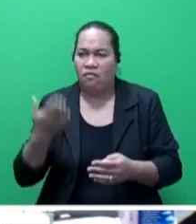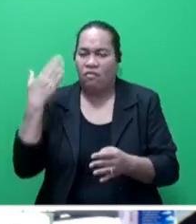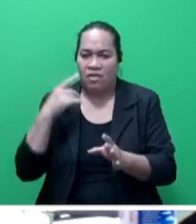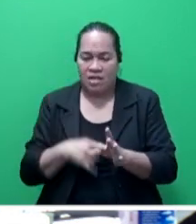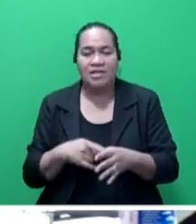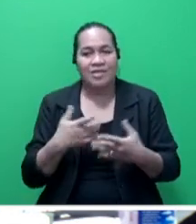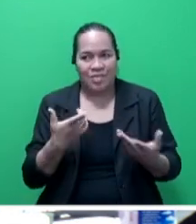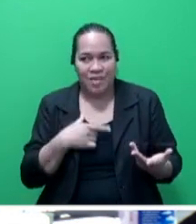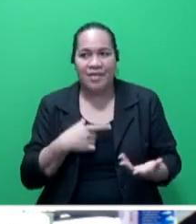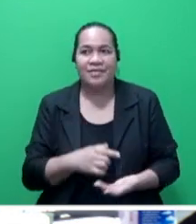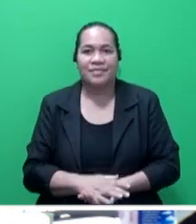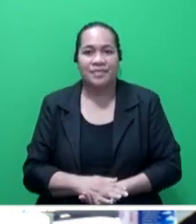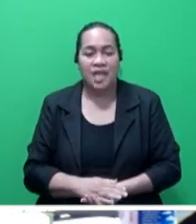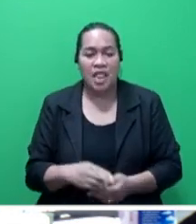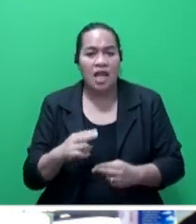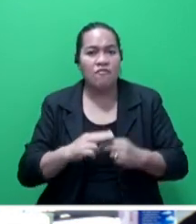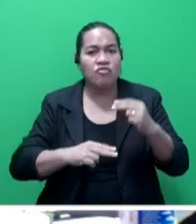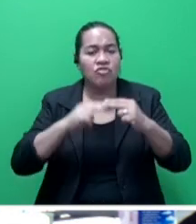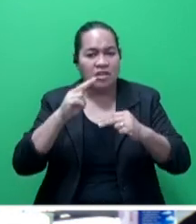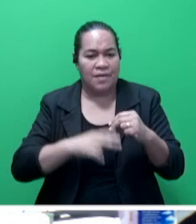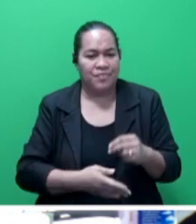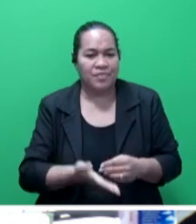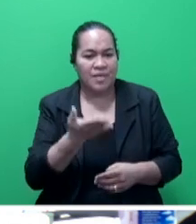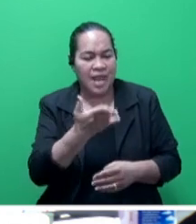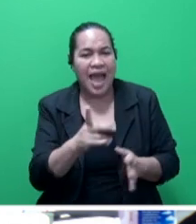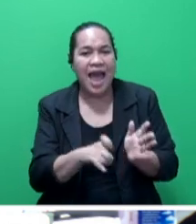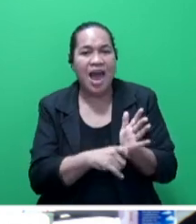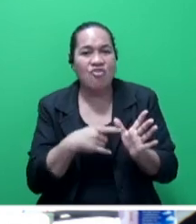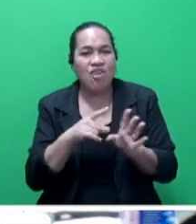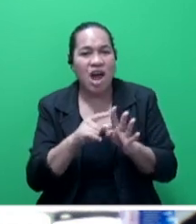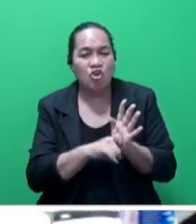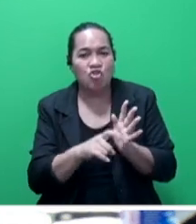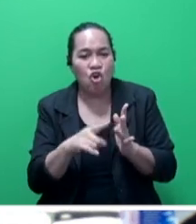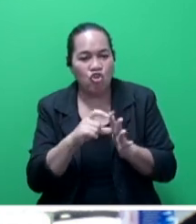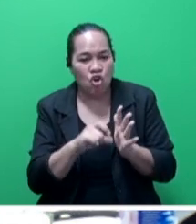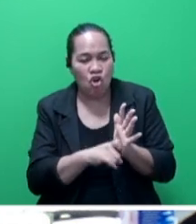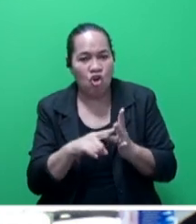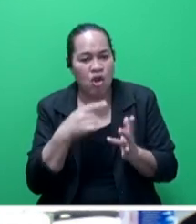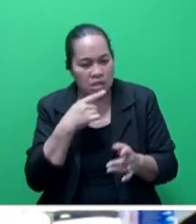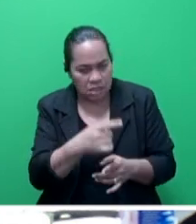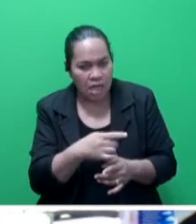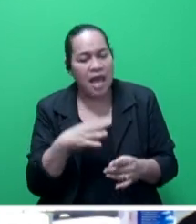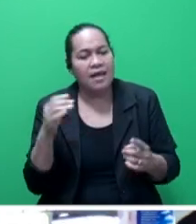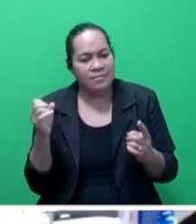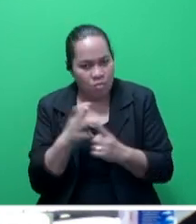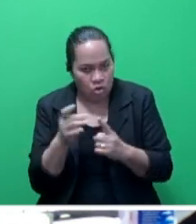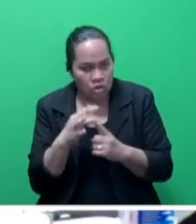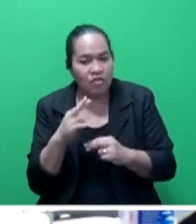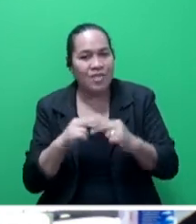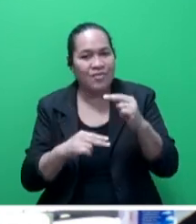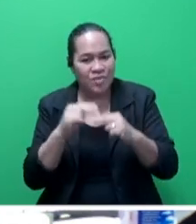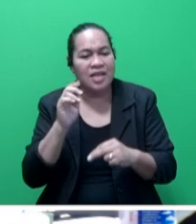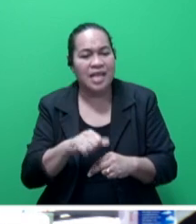it. Infrastructure. The Honourable Renronro mentioned and emphasized on the importance of infrastructure, because this